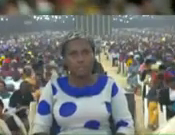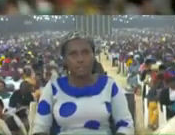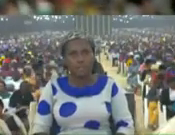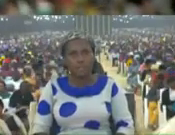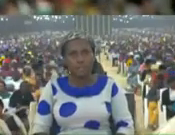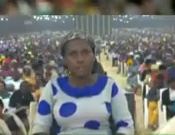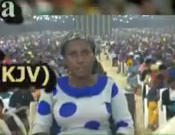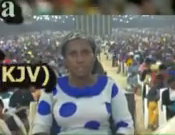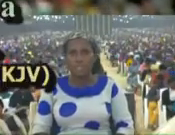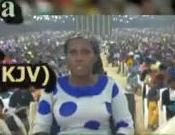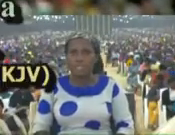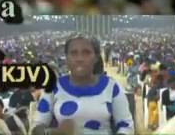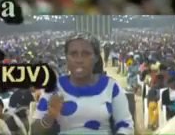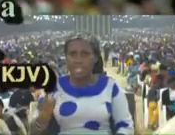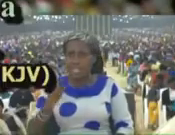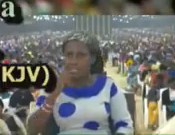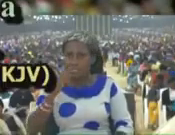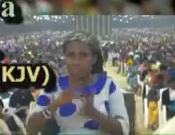he said,